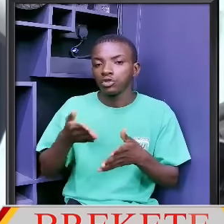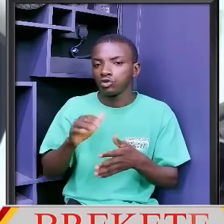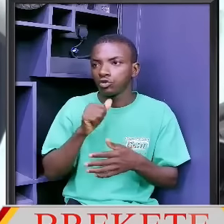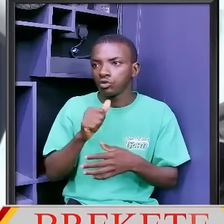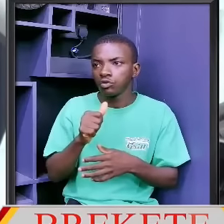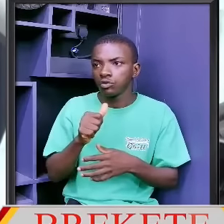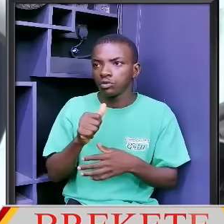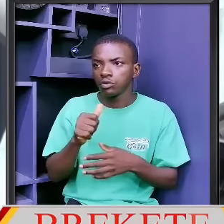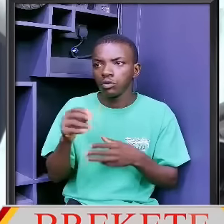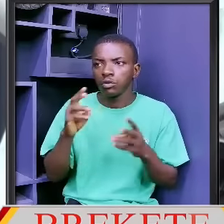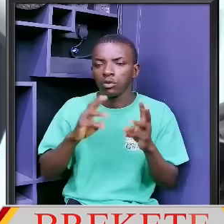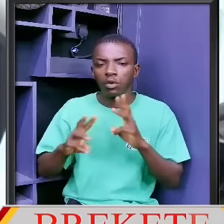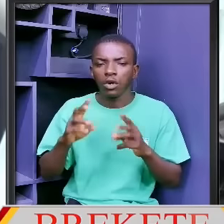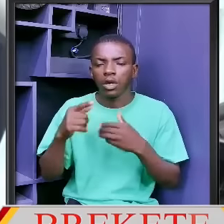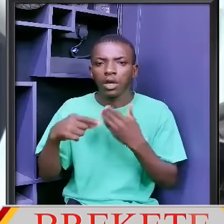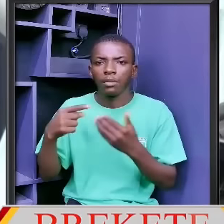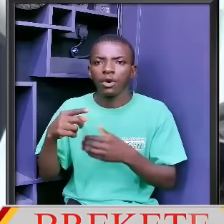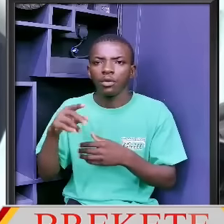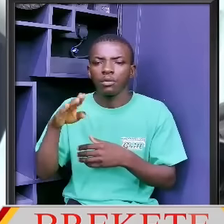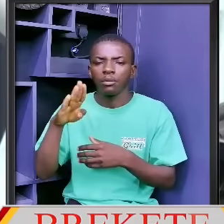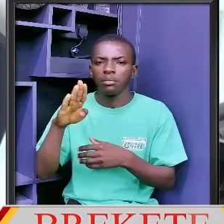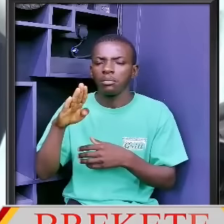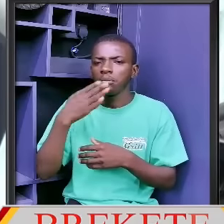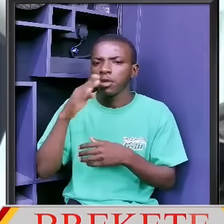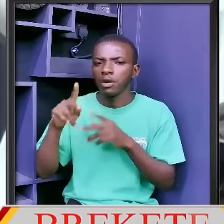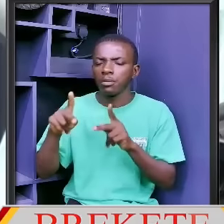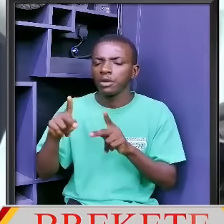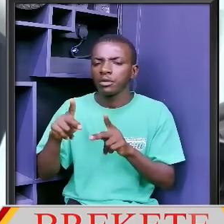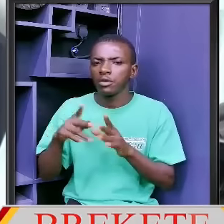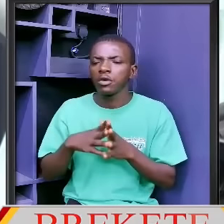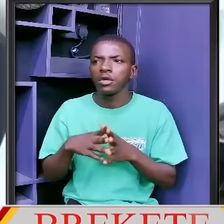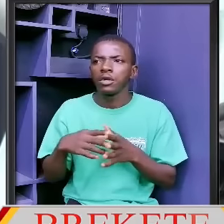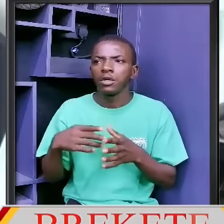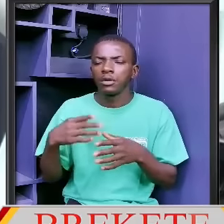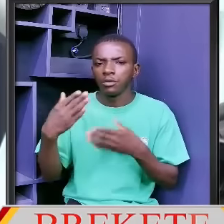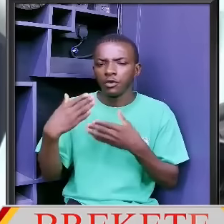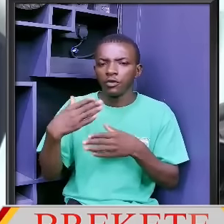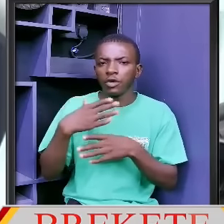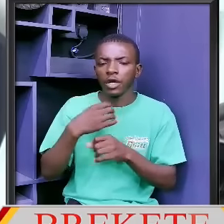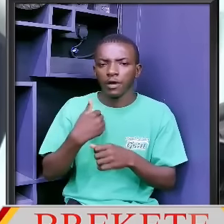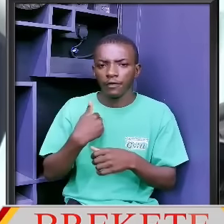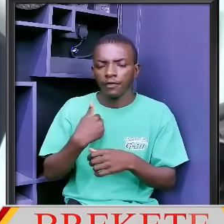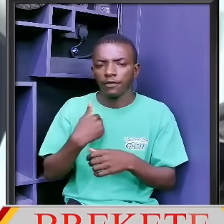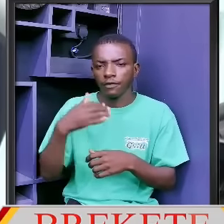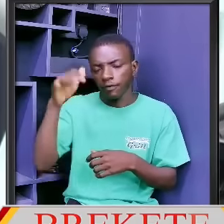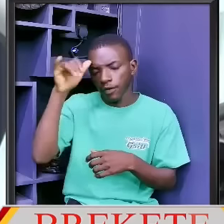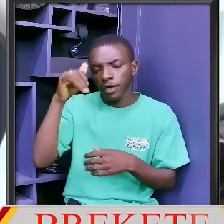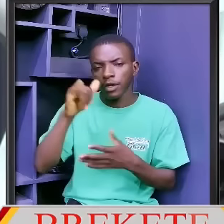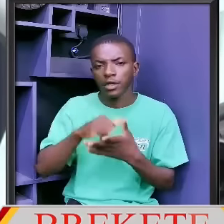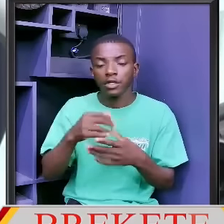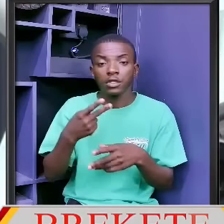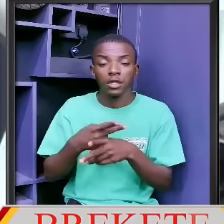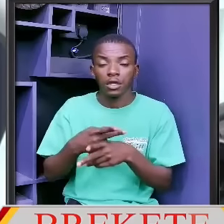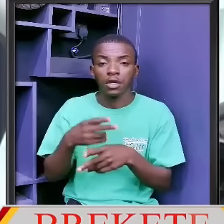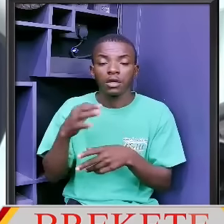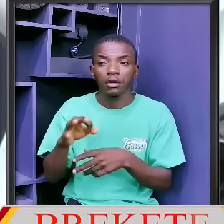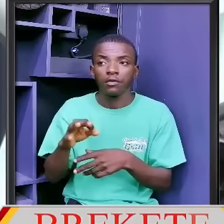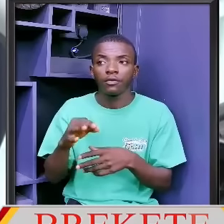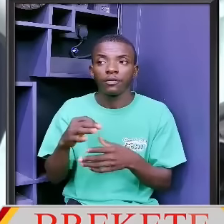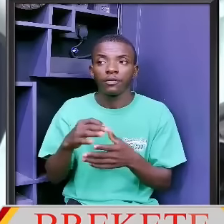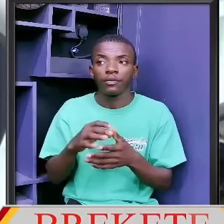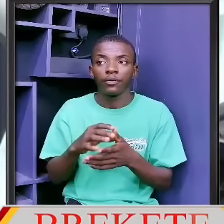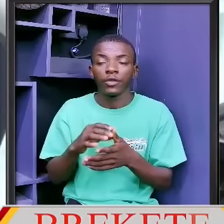we should know, and this worry about bandit. Mm. That before he get cows, that he's taking care of. So